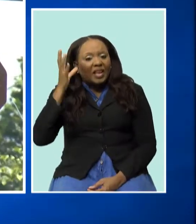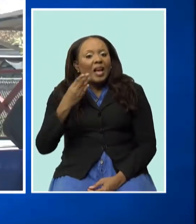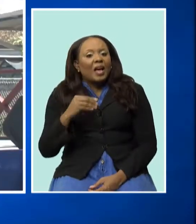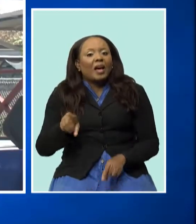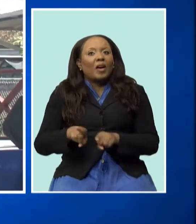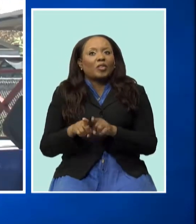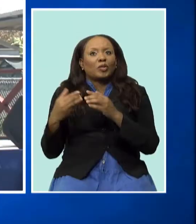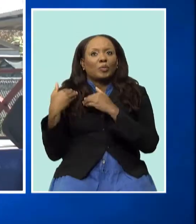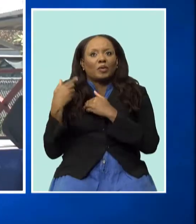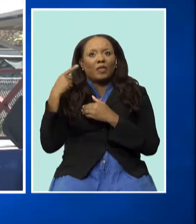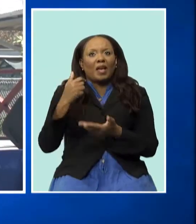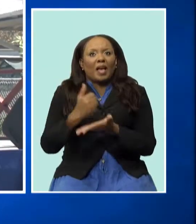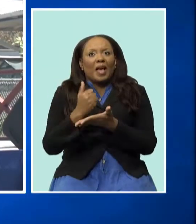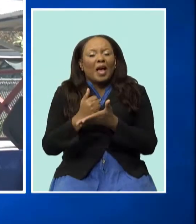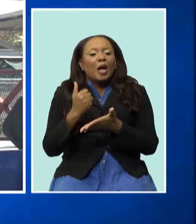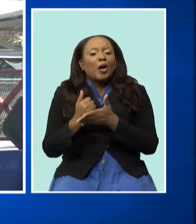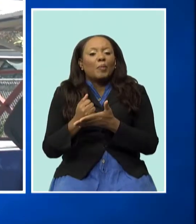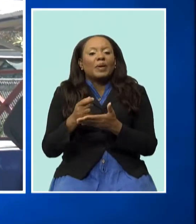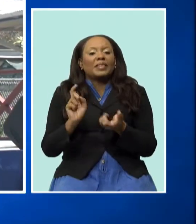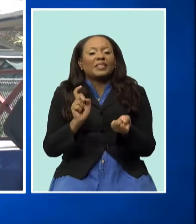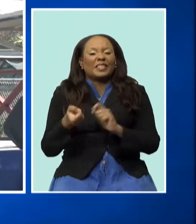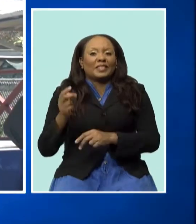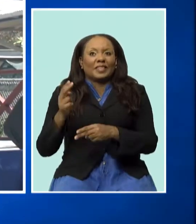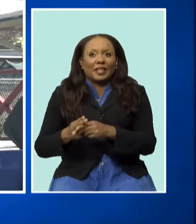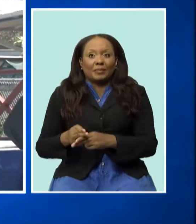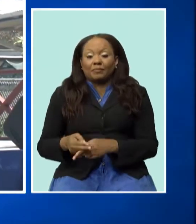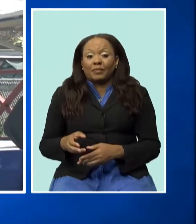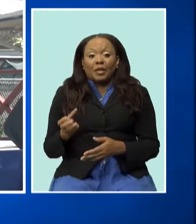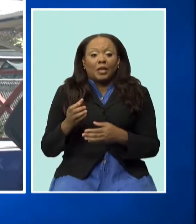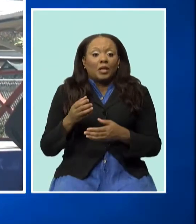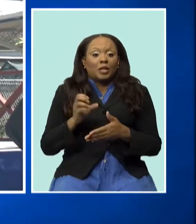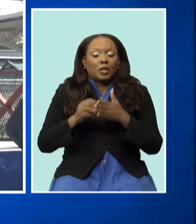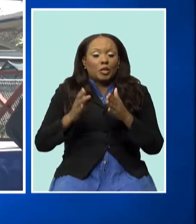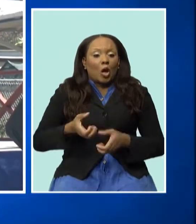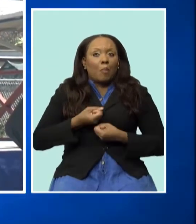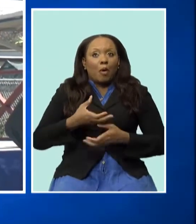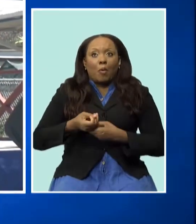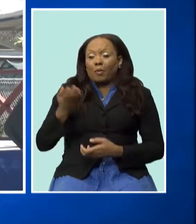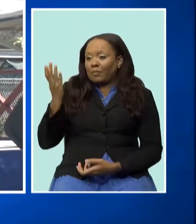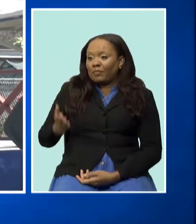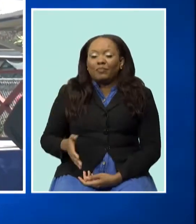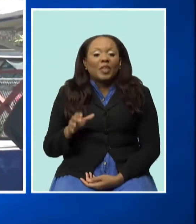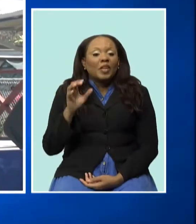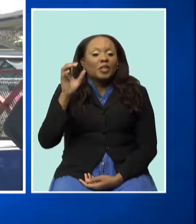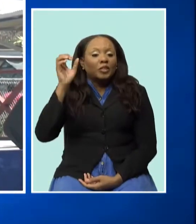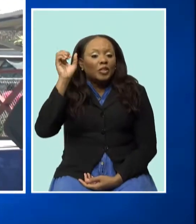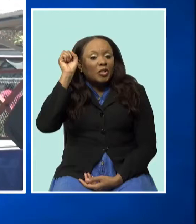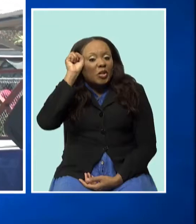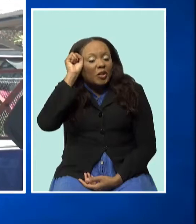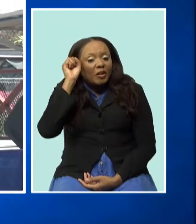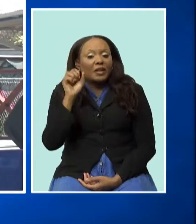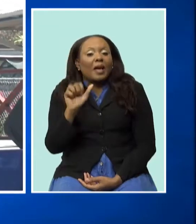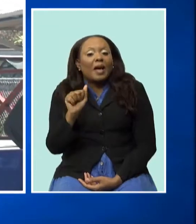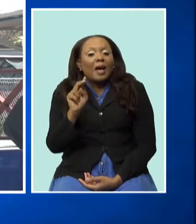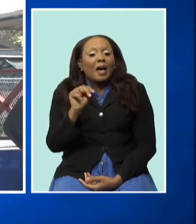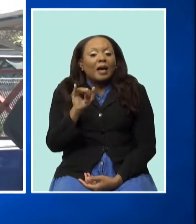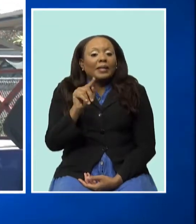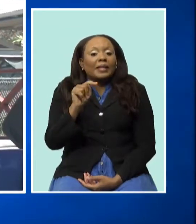school. The students did a poem in Chisholm's honor. Shirley Anita Chisholm was